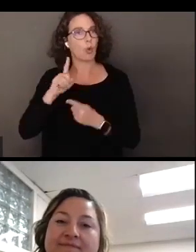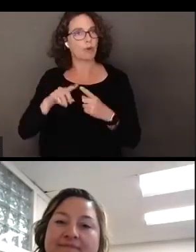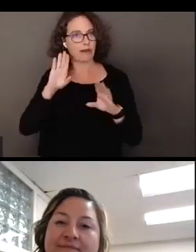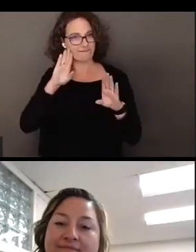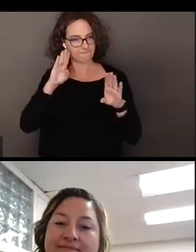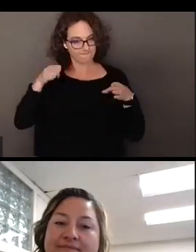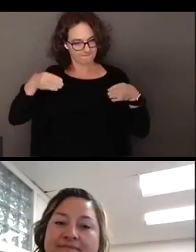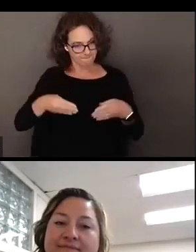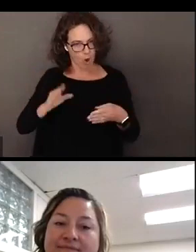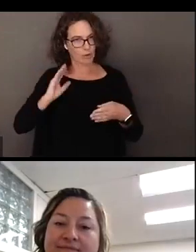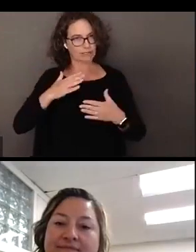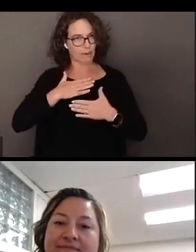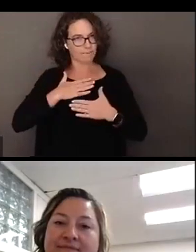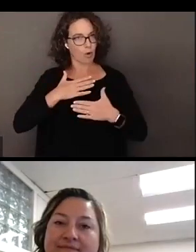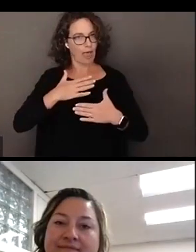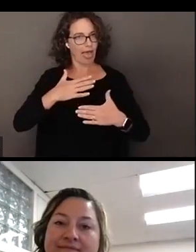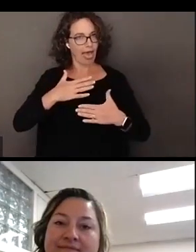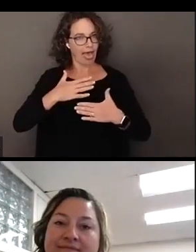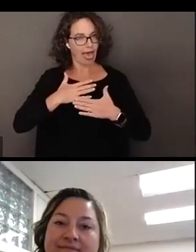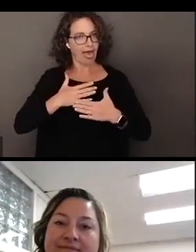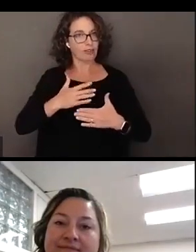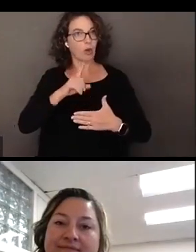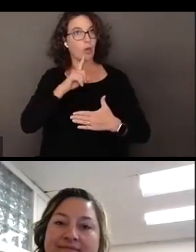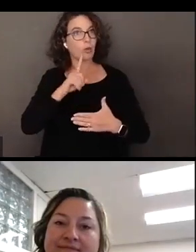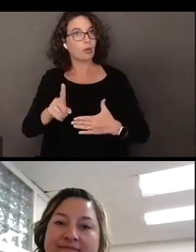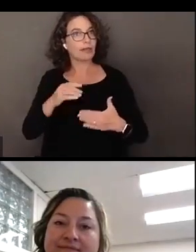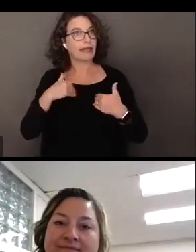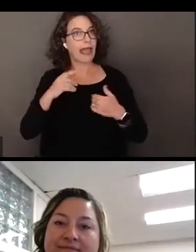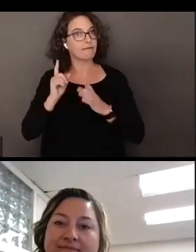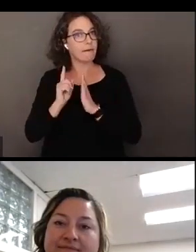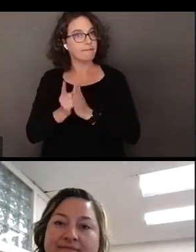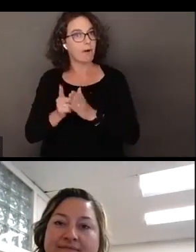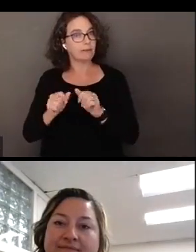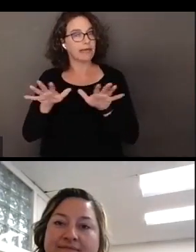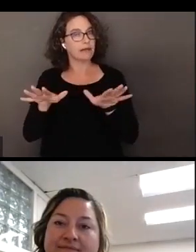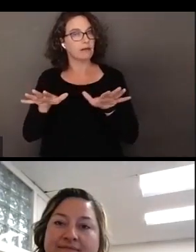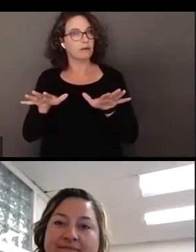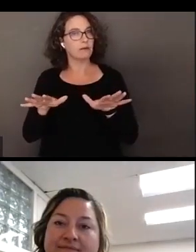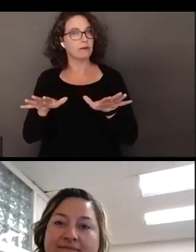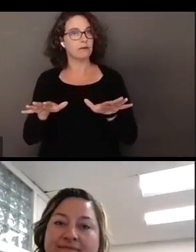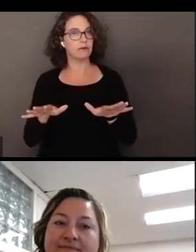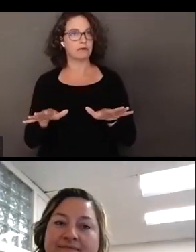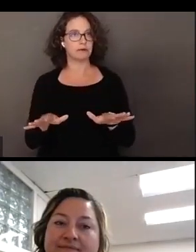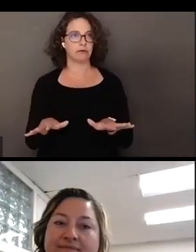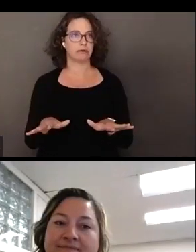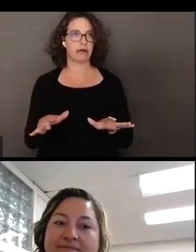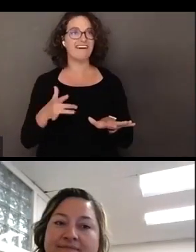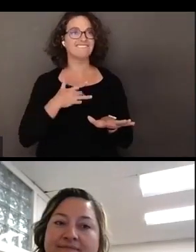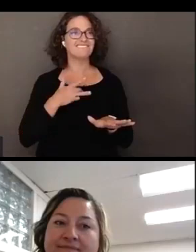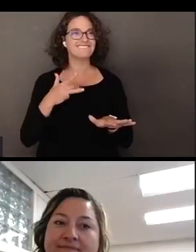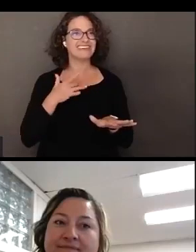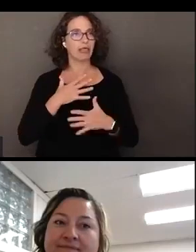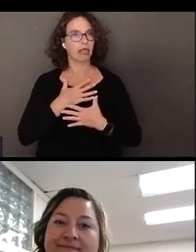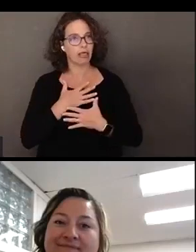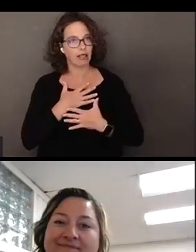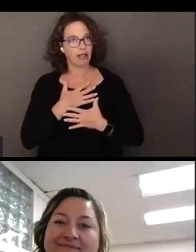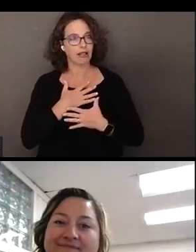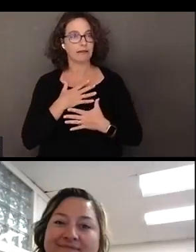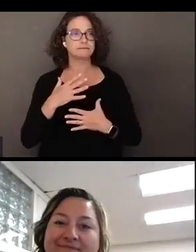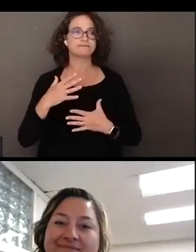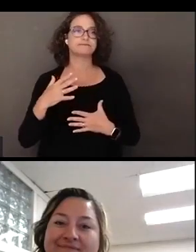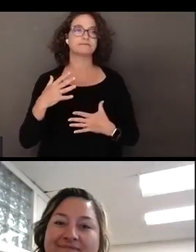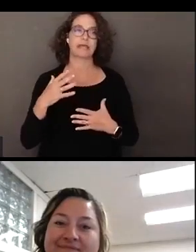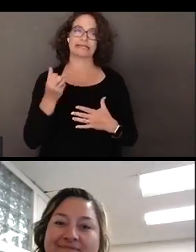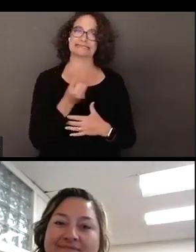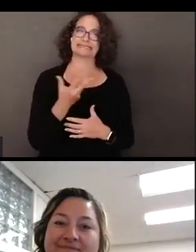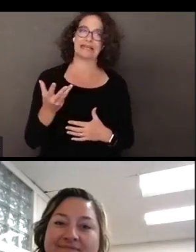breath, it really does take them to a moment where they can slow down and feel the relief. So there's lots of other things. I want to point out what Hannah said.